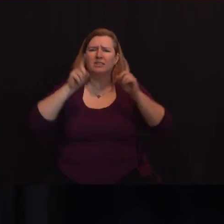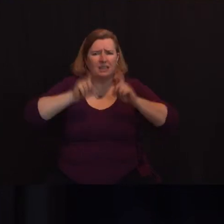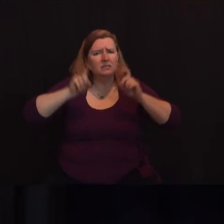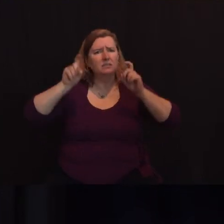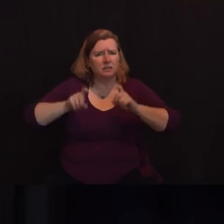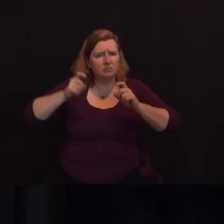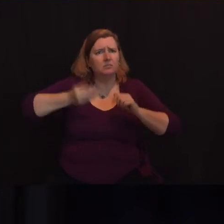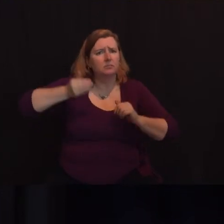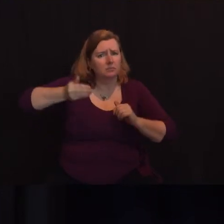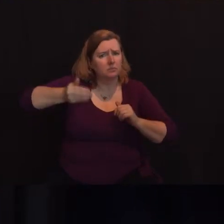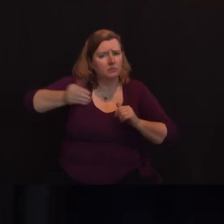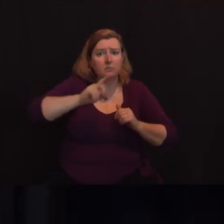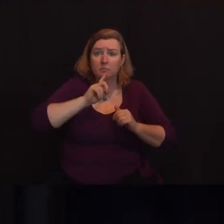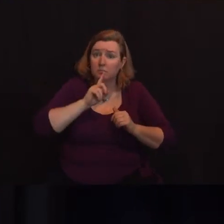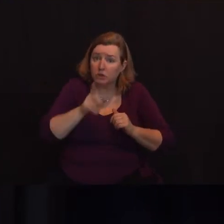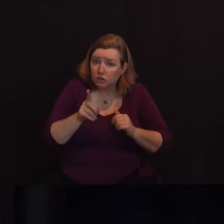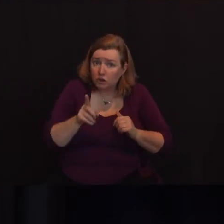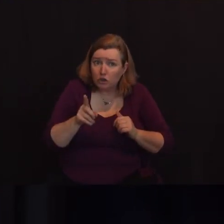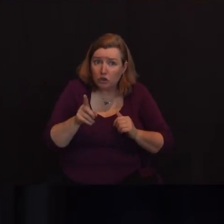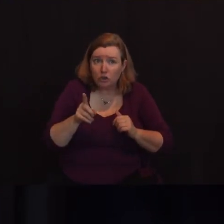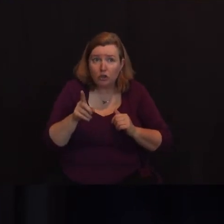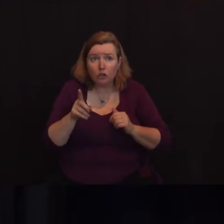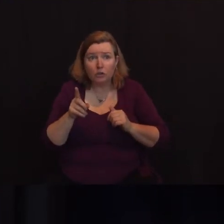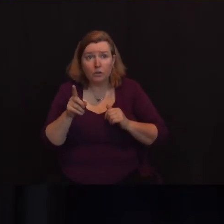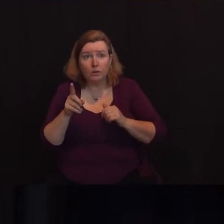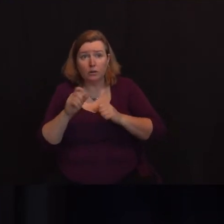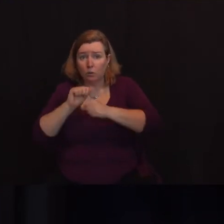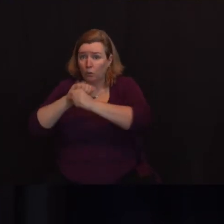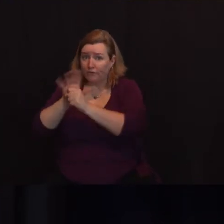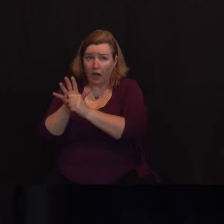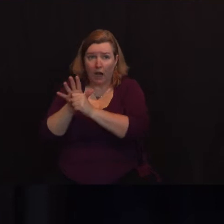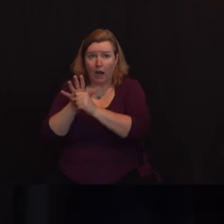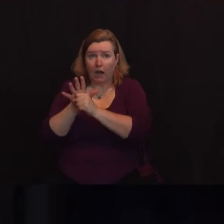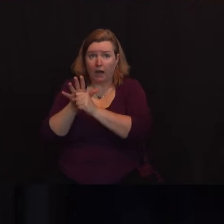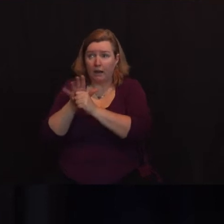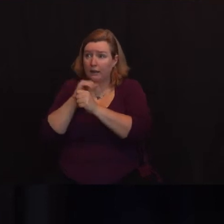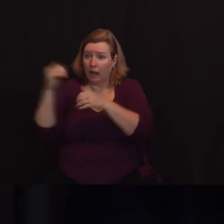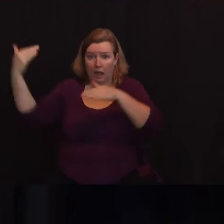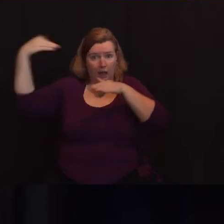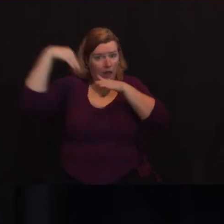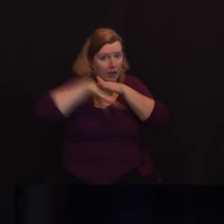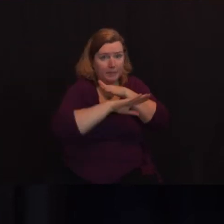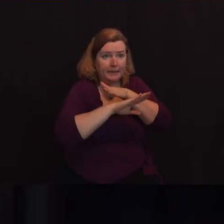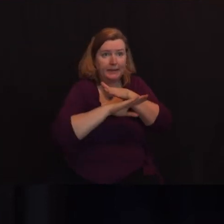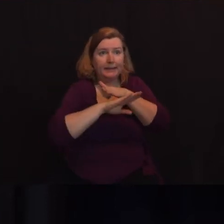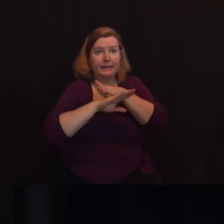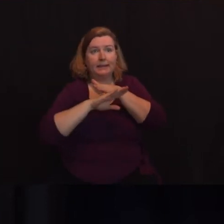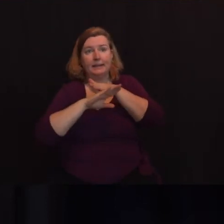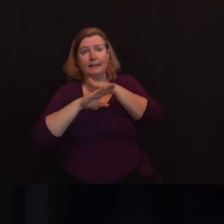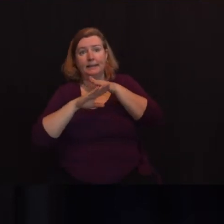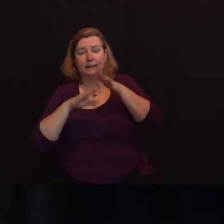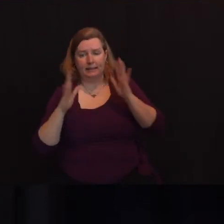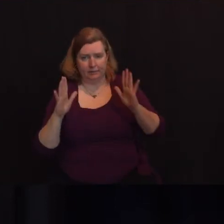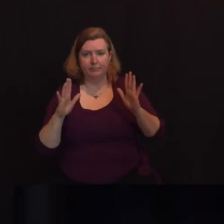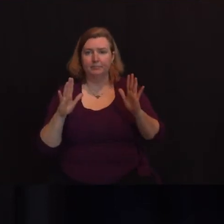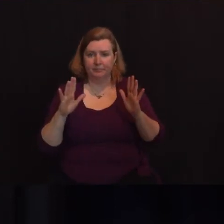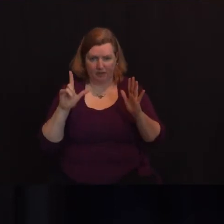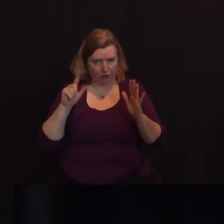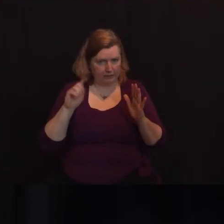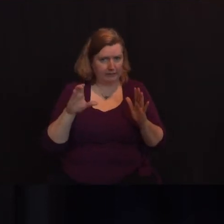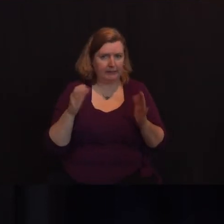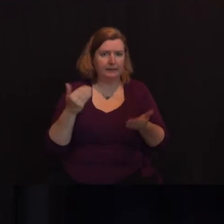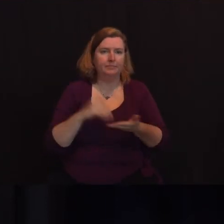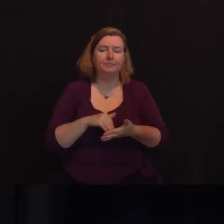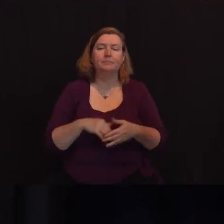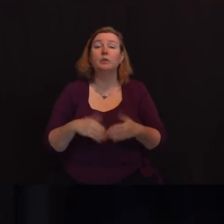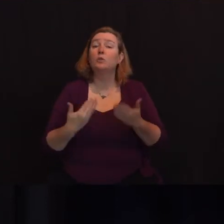COVID-19 from entering and spreading within these facilities. Under this updated directive,